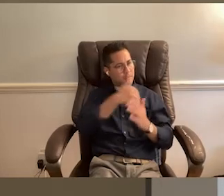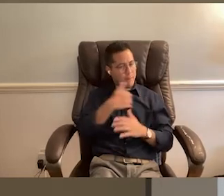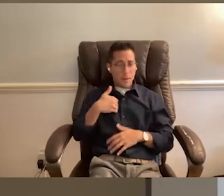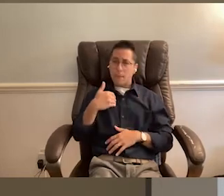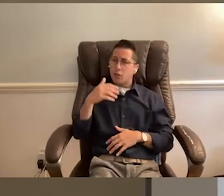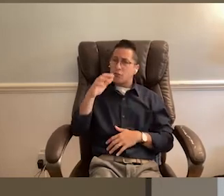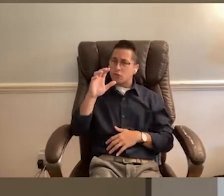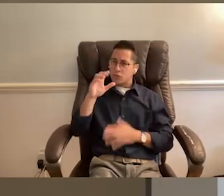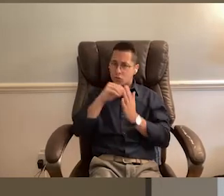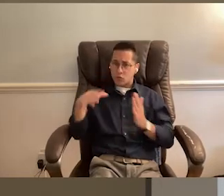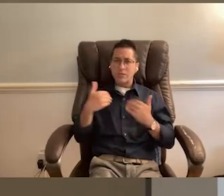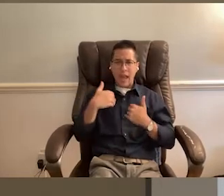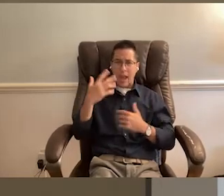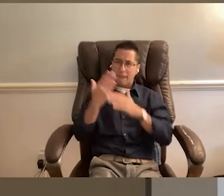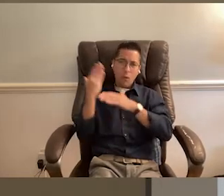well.